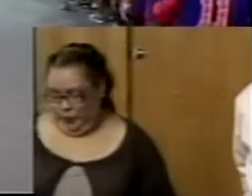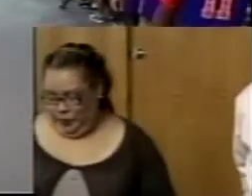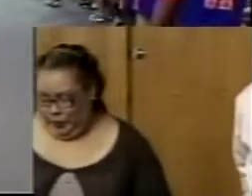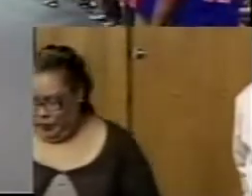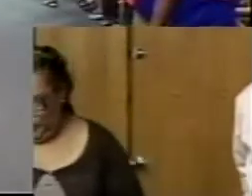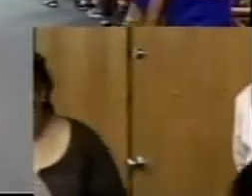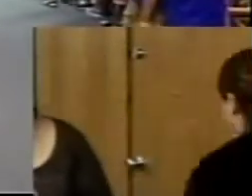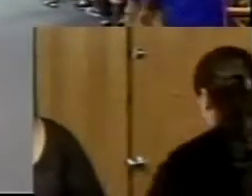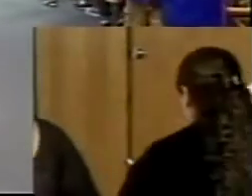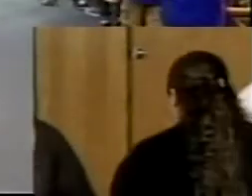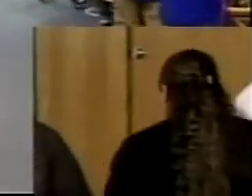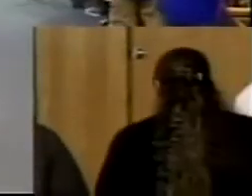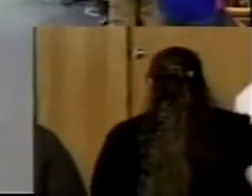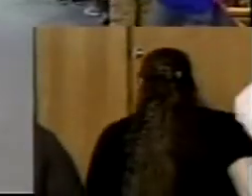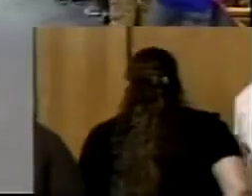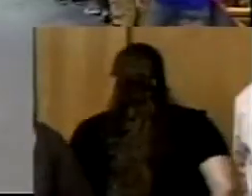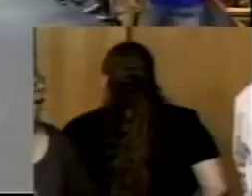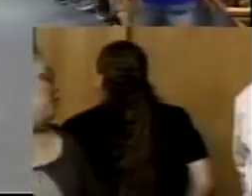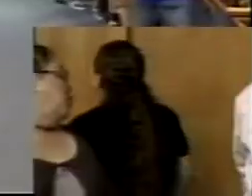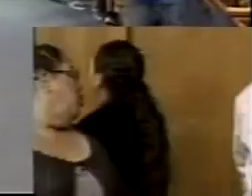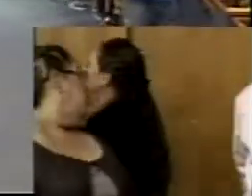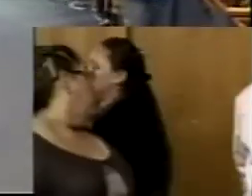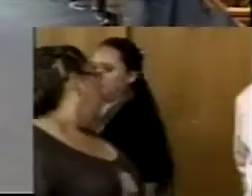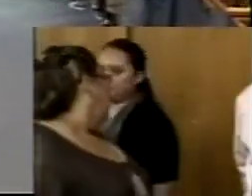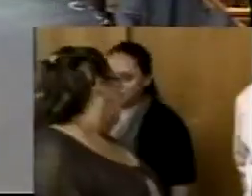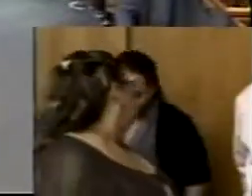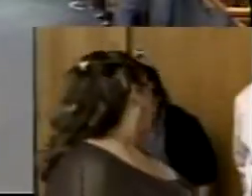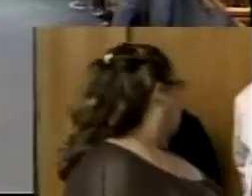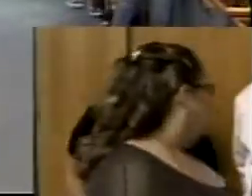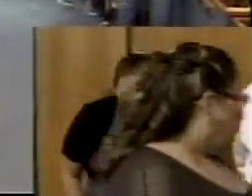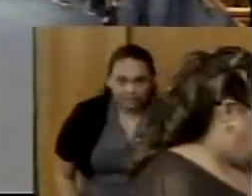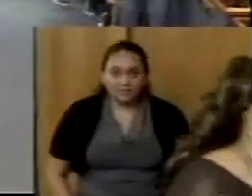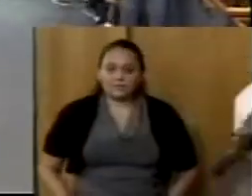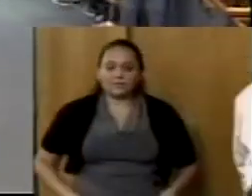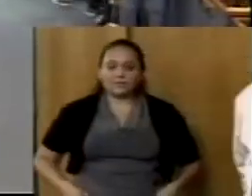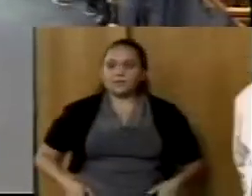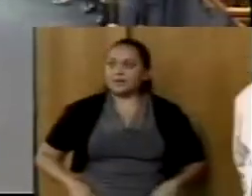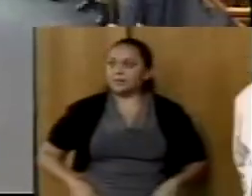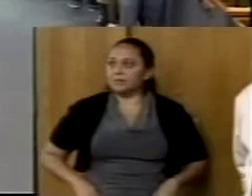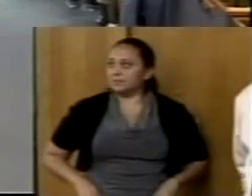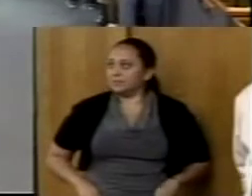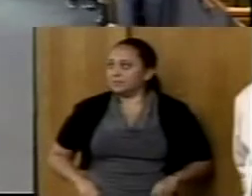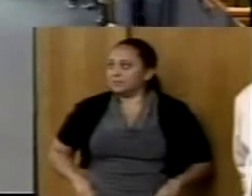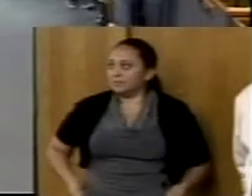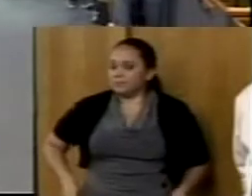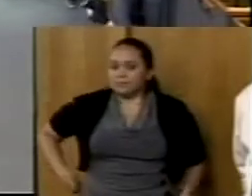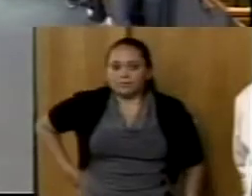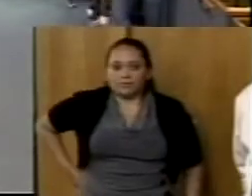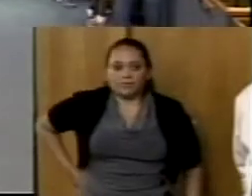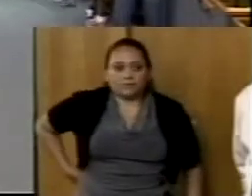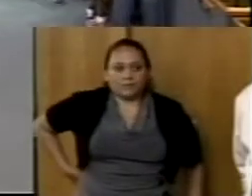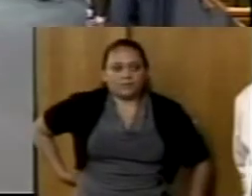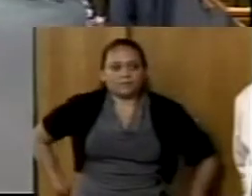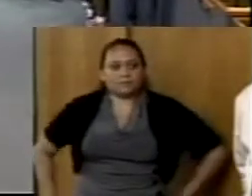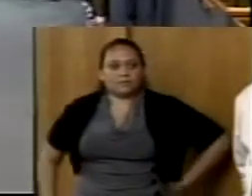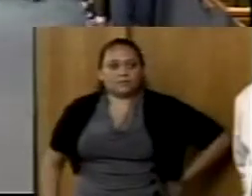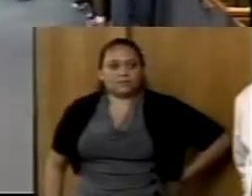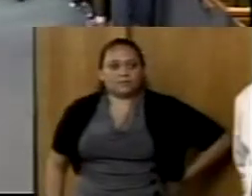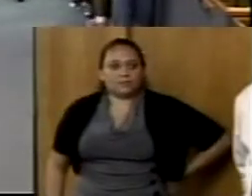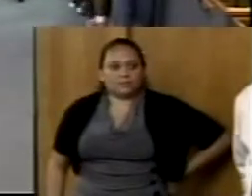Good job. Congratulations. Good job. Thank you, Coach. Thank you. Congratulations. They're all